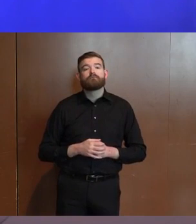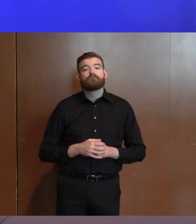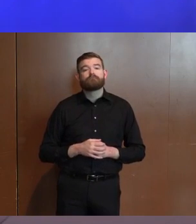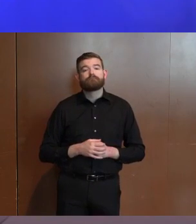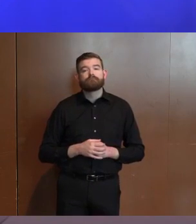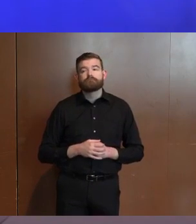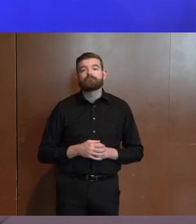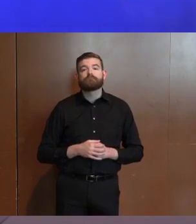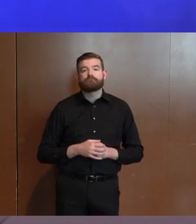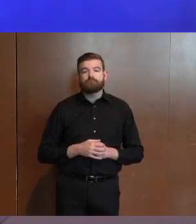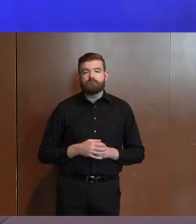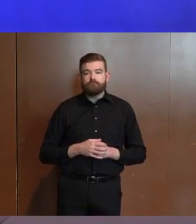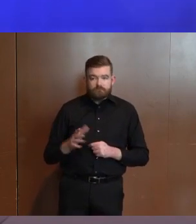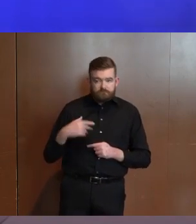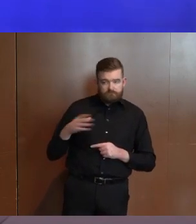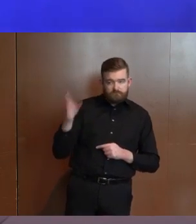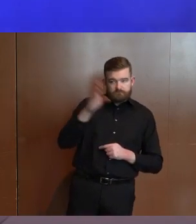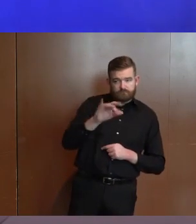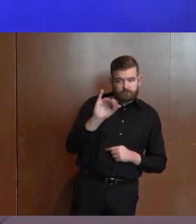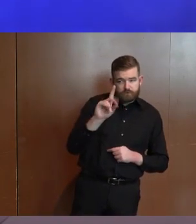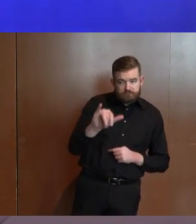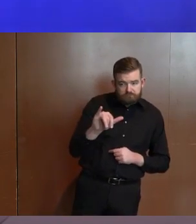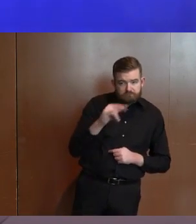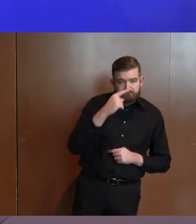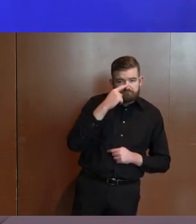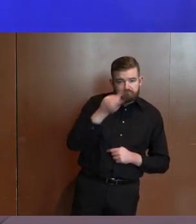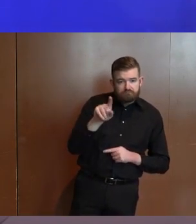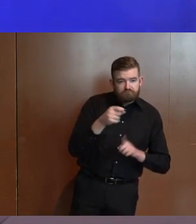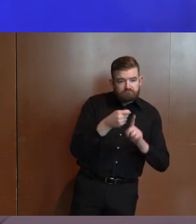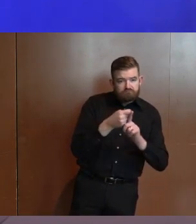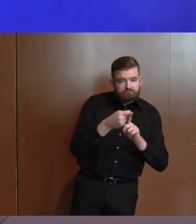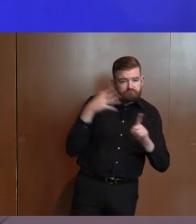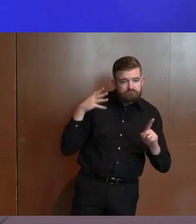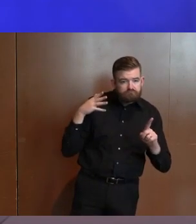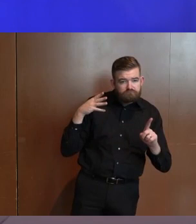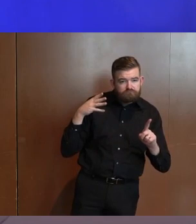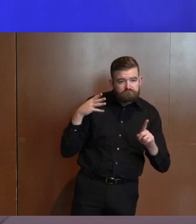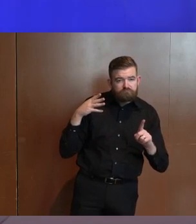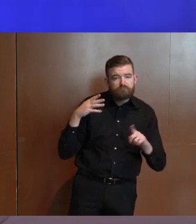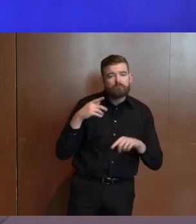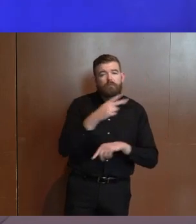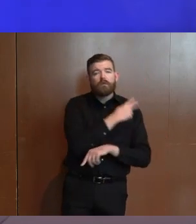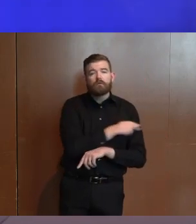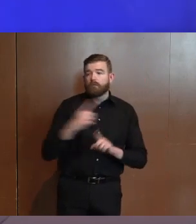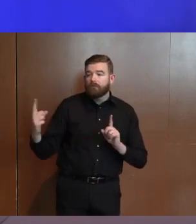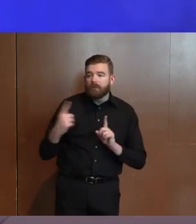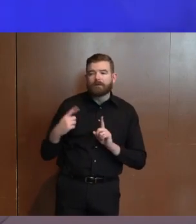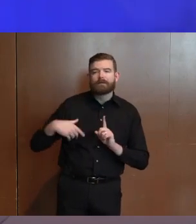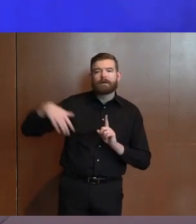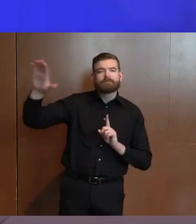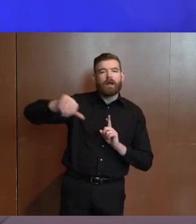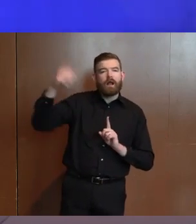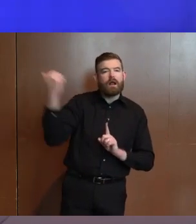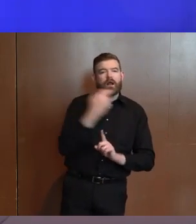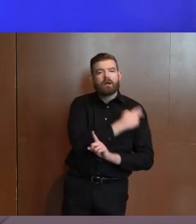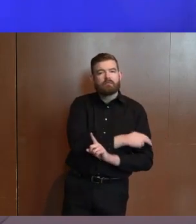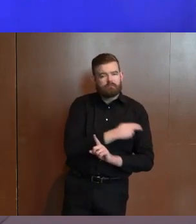maybe you could flesh out this point a little more on diversion, because I know there may be some concern about, well,